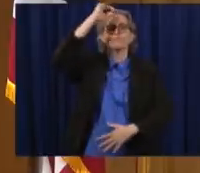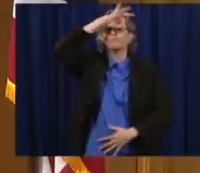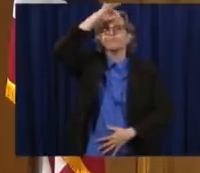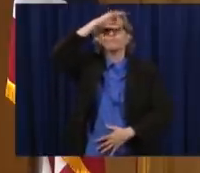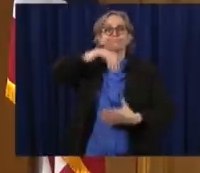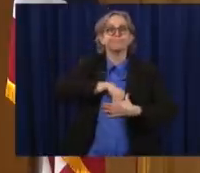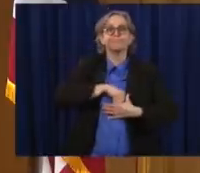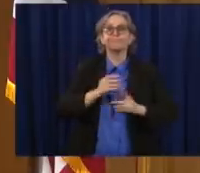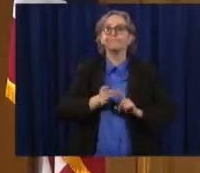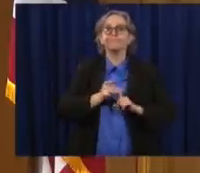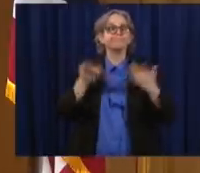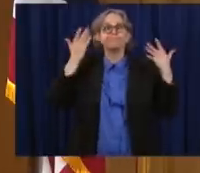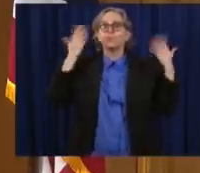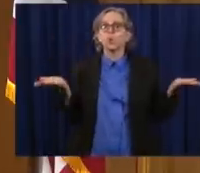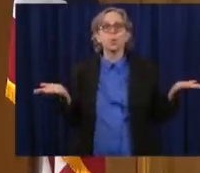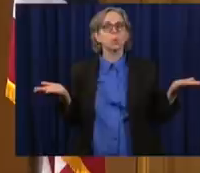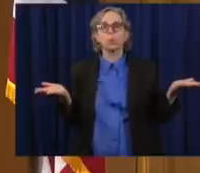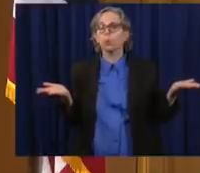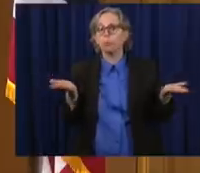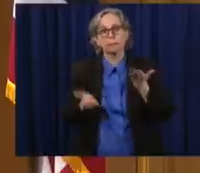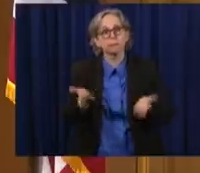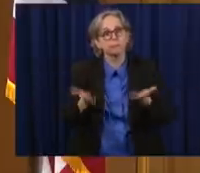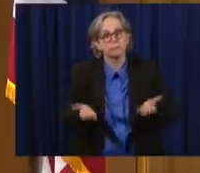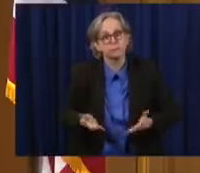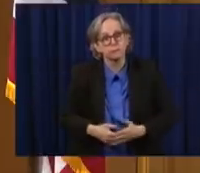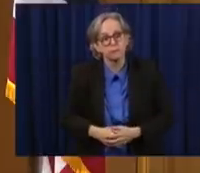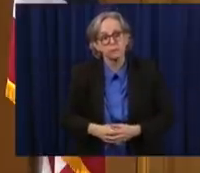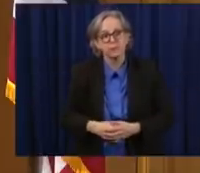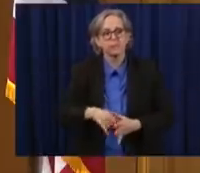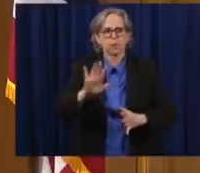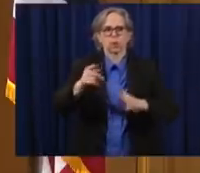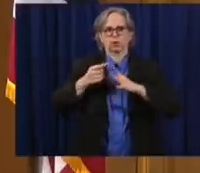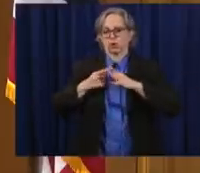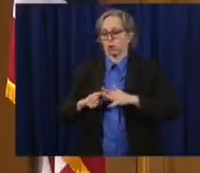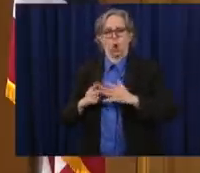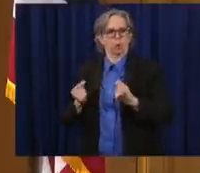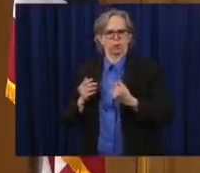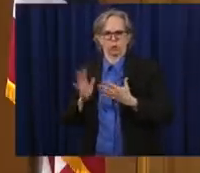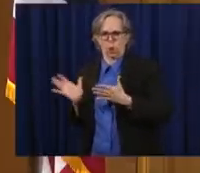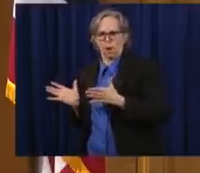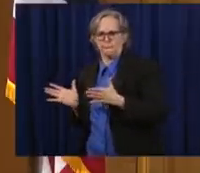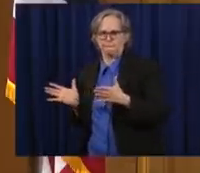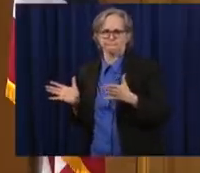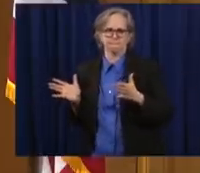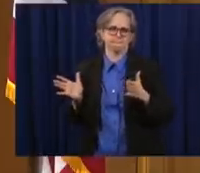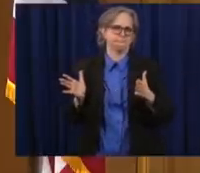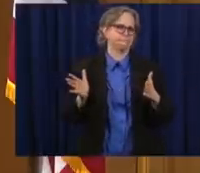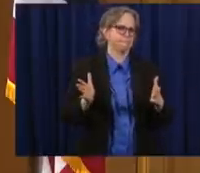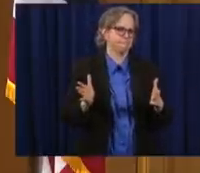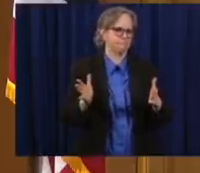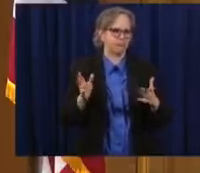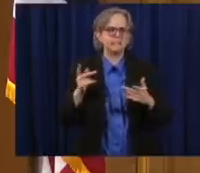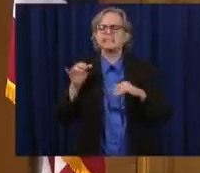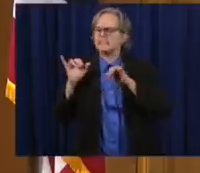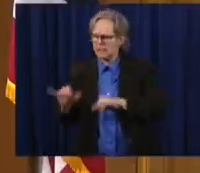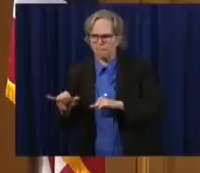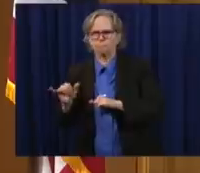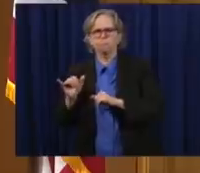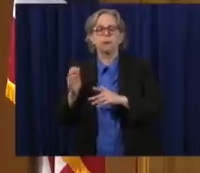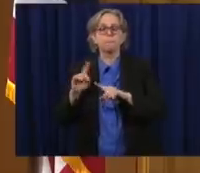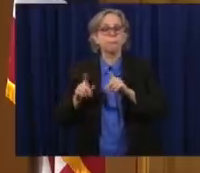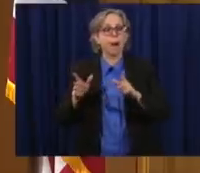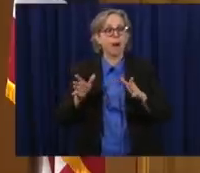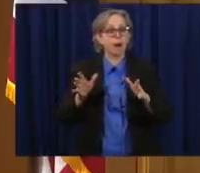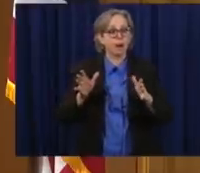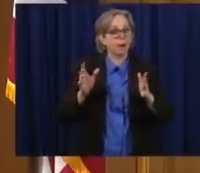move forward into this world, some things, as I said, do not change. One of them is that we have to assume that everyone